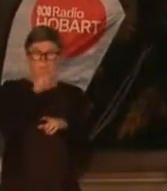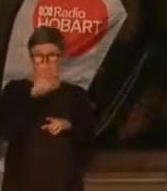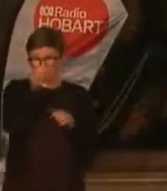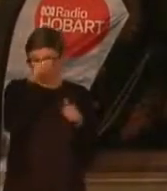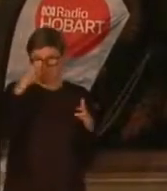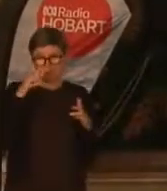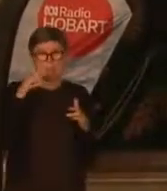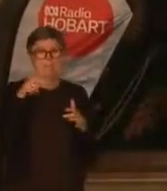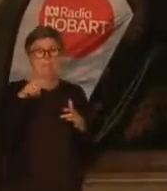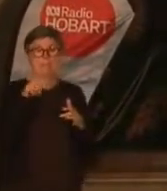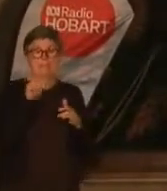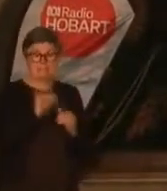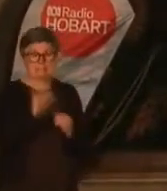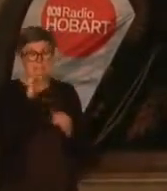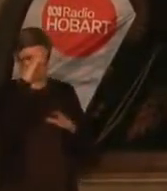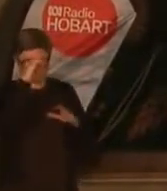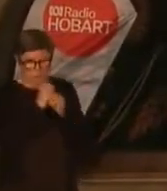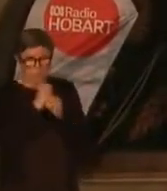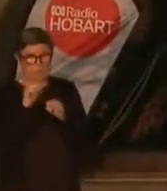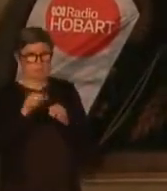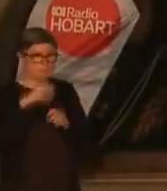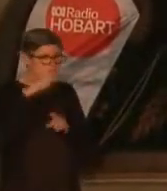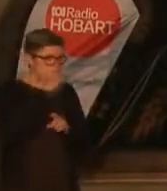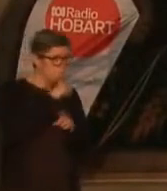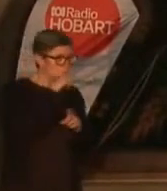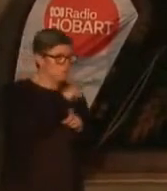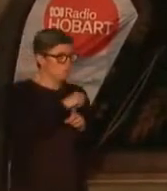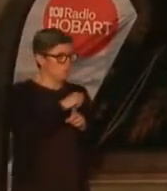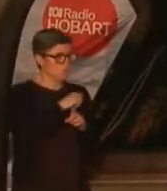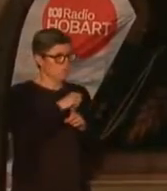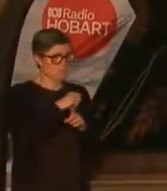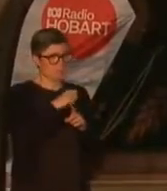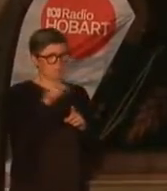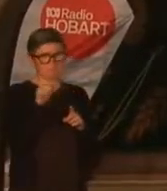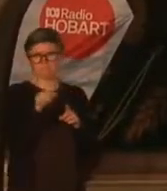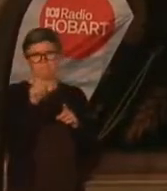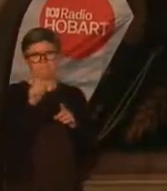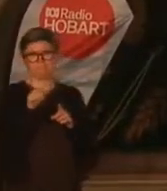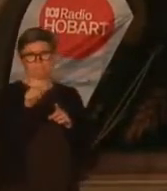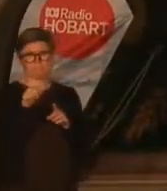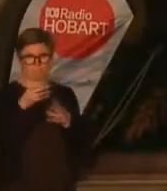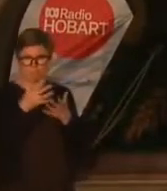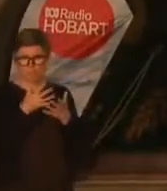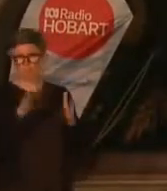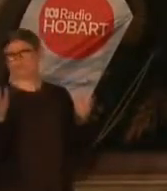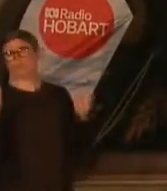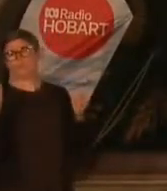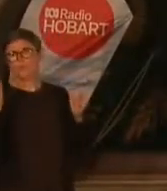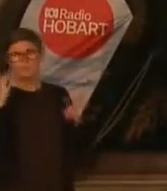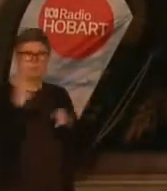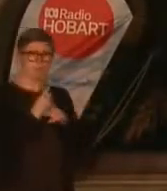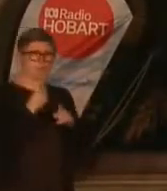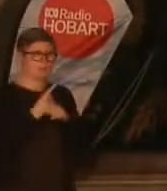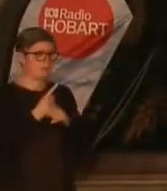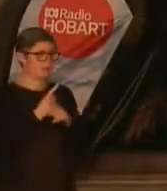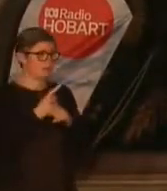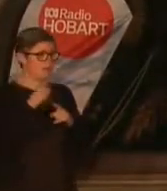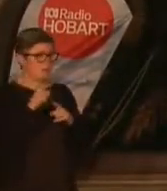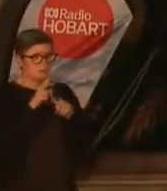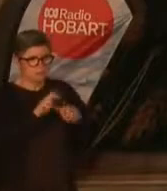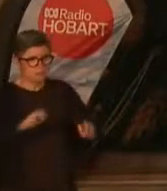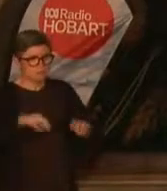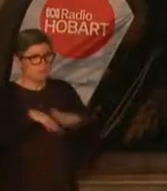the assumptions that he came to from, you know broadly, you know, making assumptions from excavations that he did on the